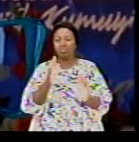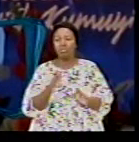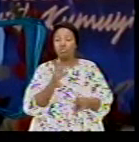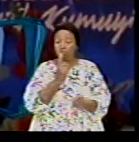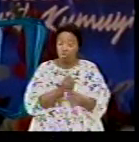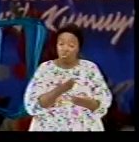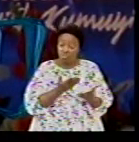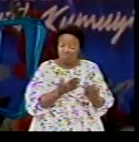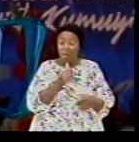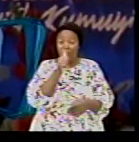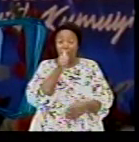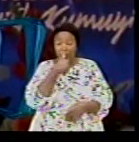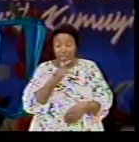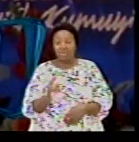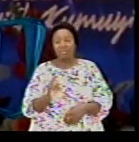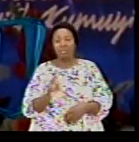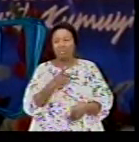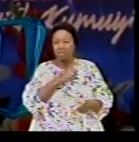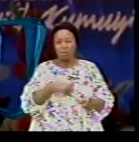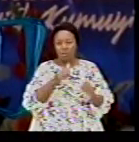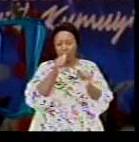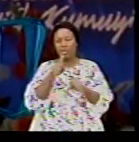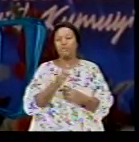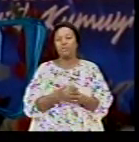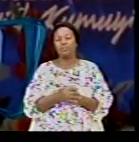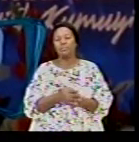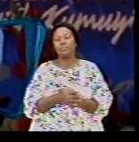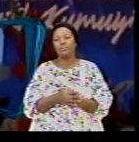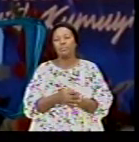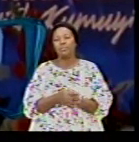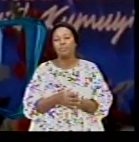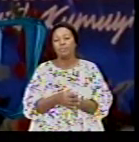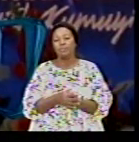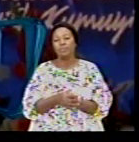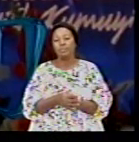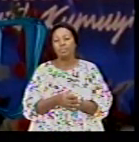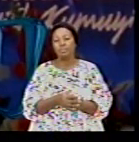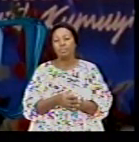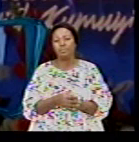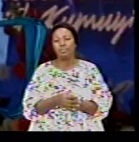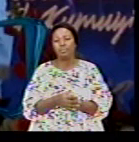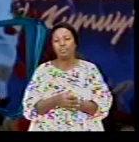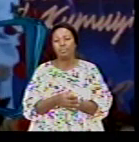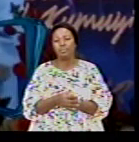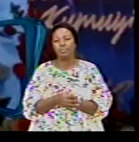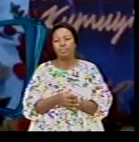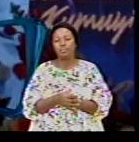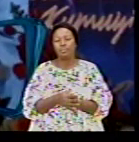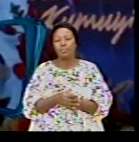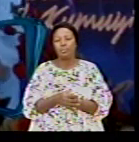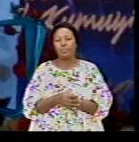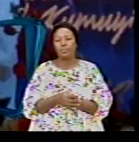So let's wait patiently for miracle prayer. If you are there,